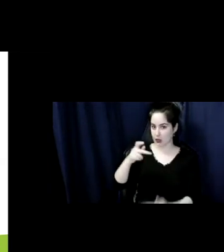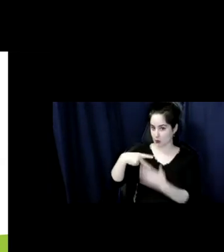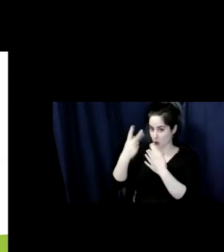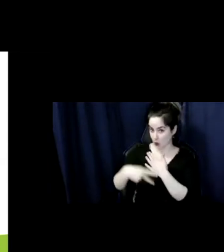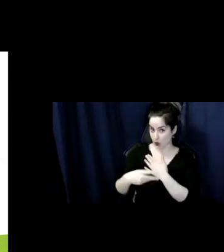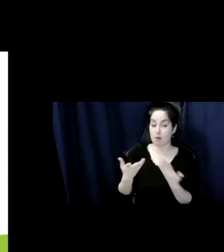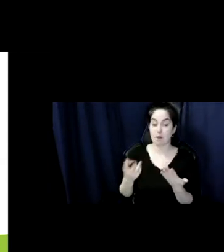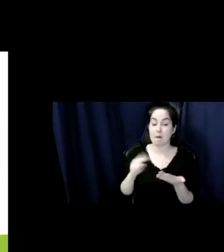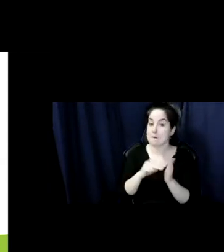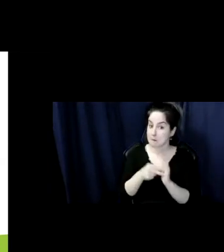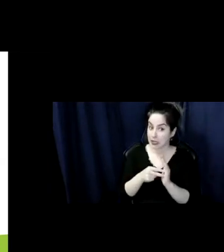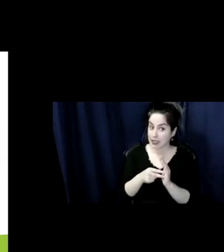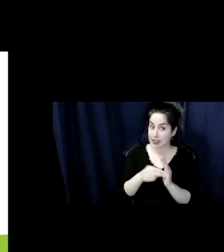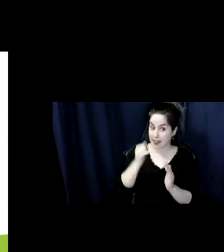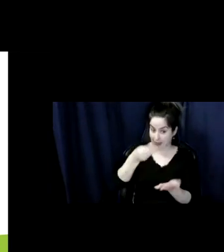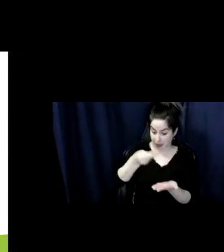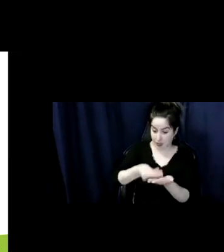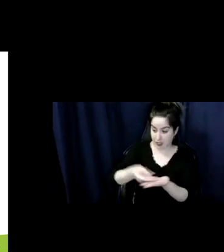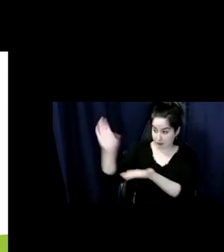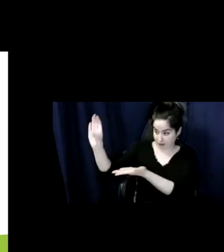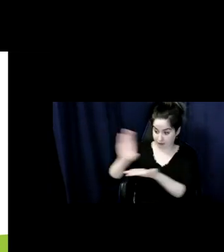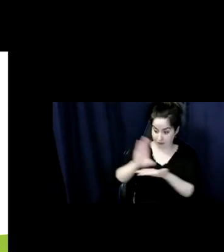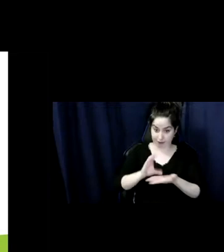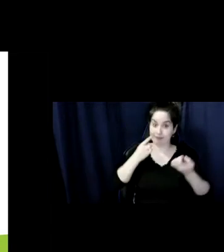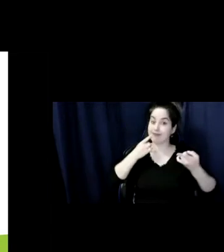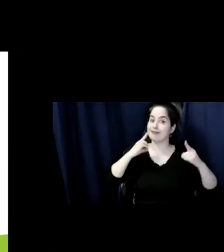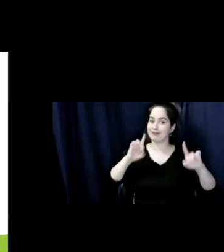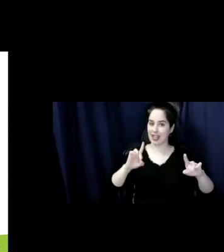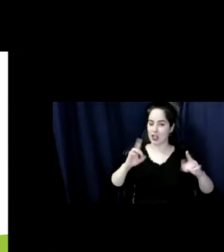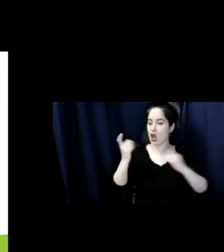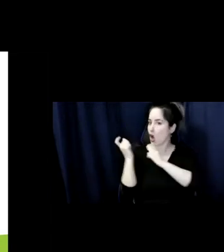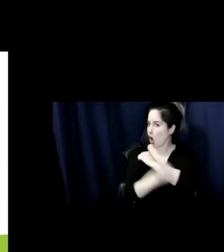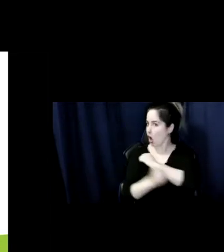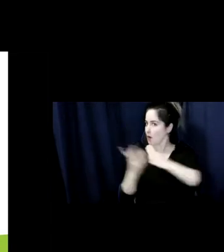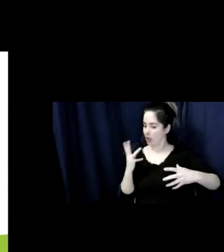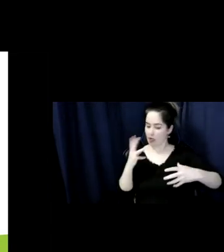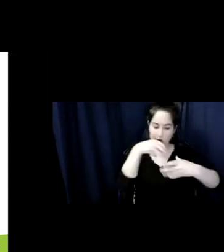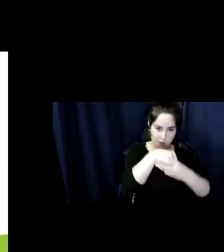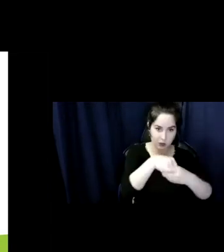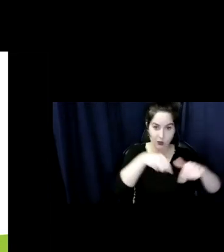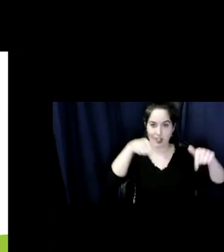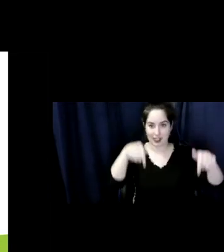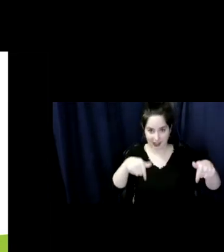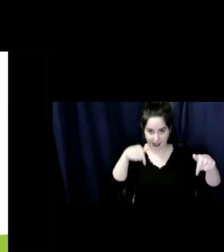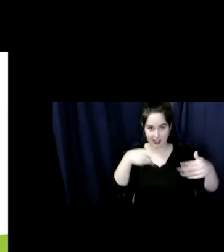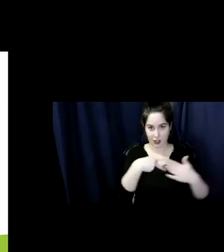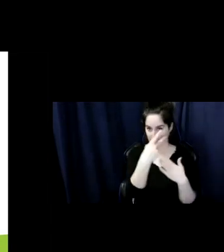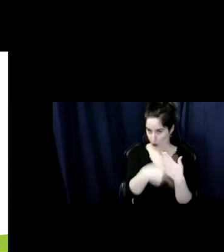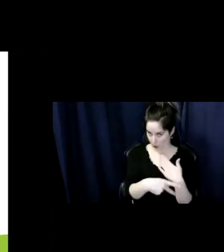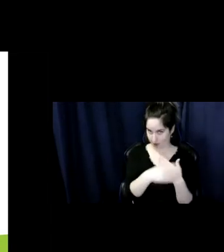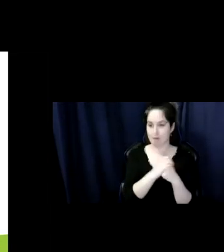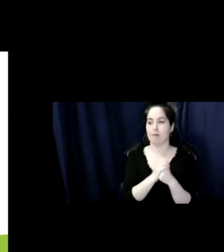are automatically sort of included and accepted into the Arts in the Parks program.